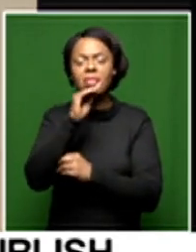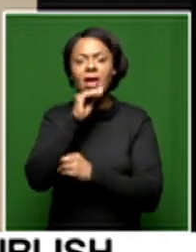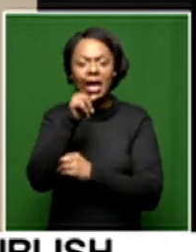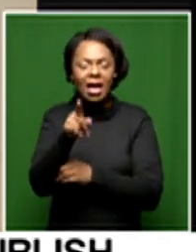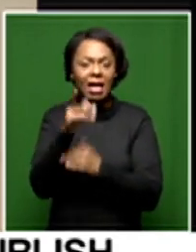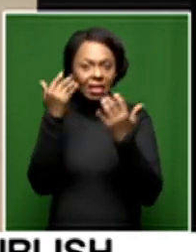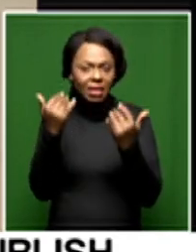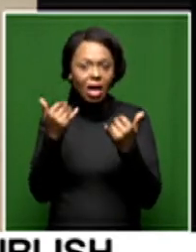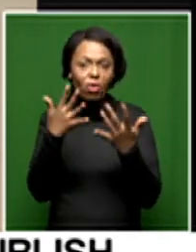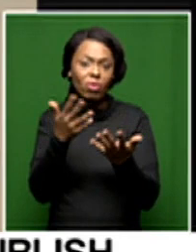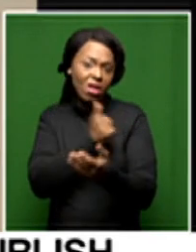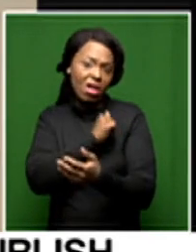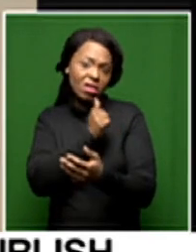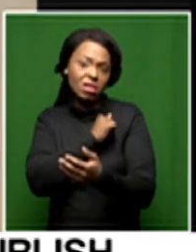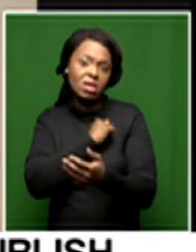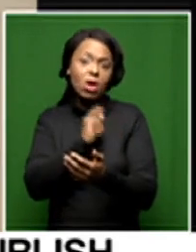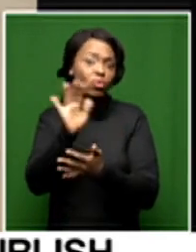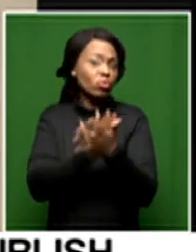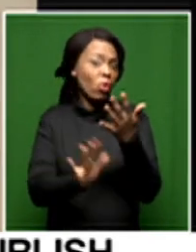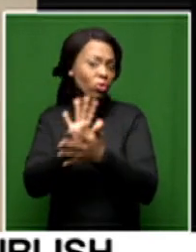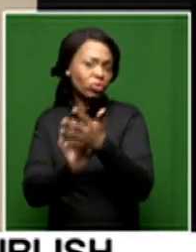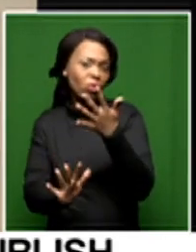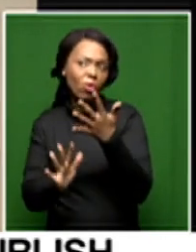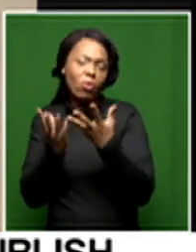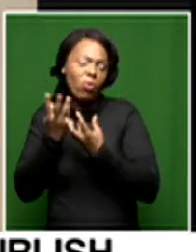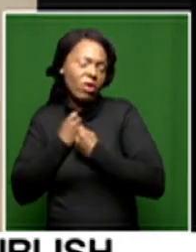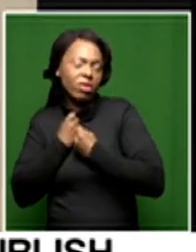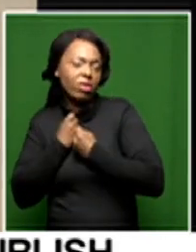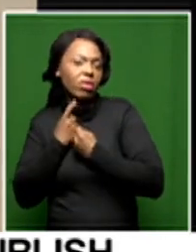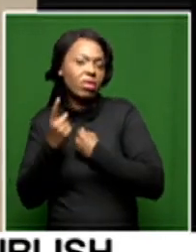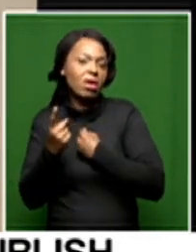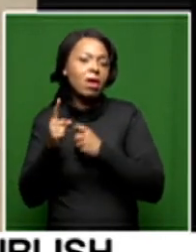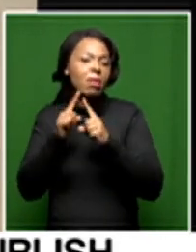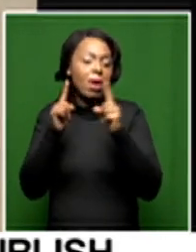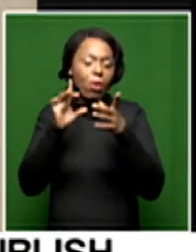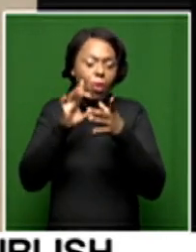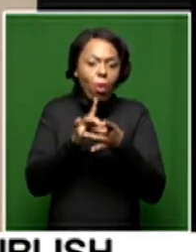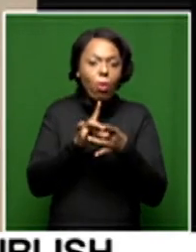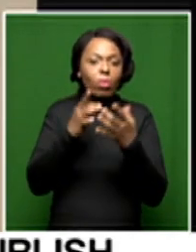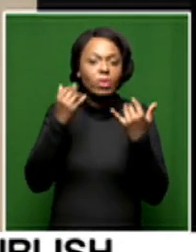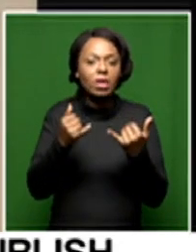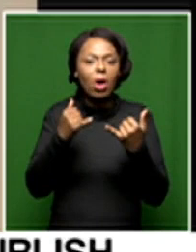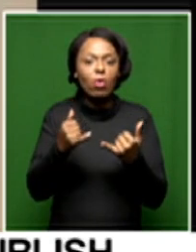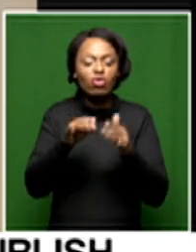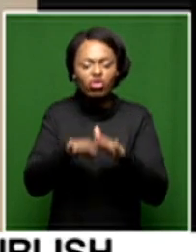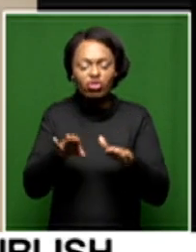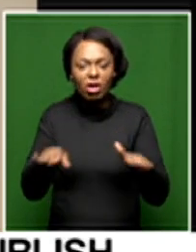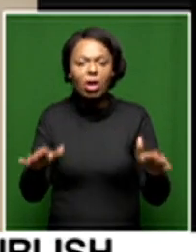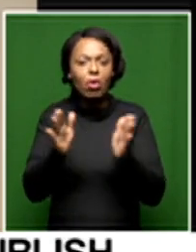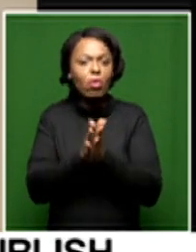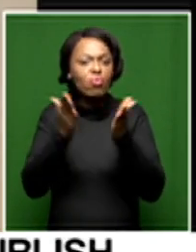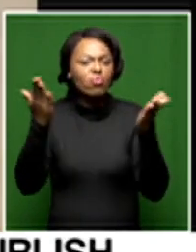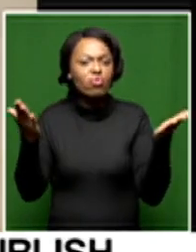And unfortunately, all of those stories were lost with her. And in my home, at least, I did not have a single children's books